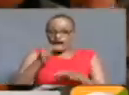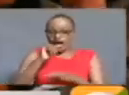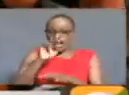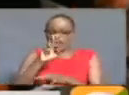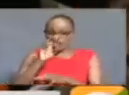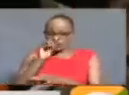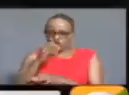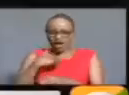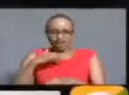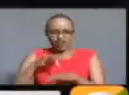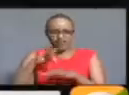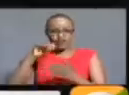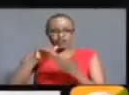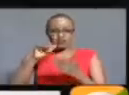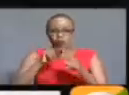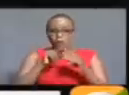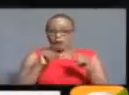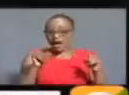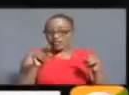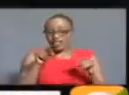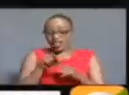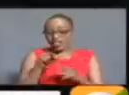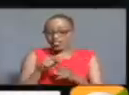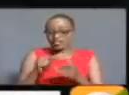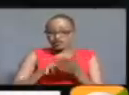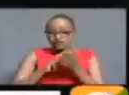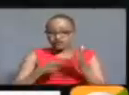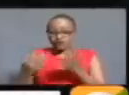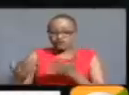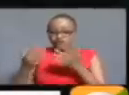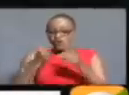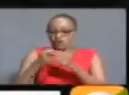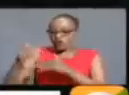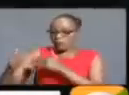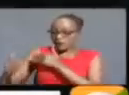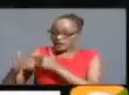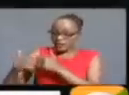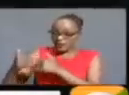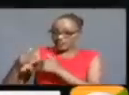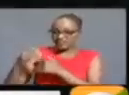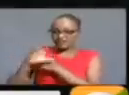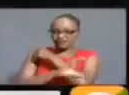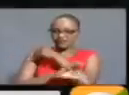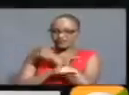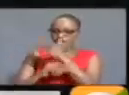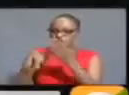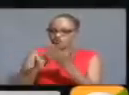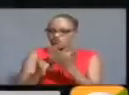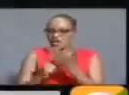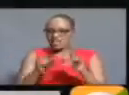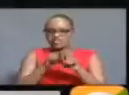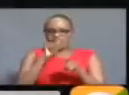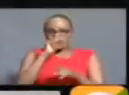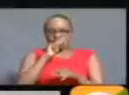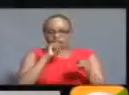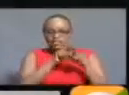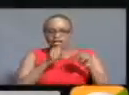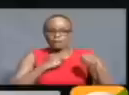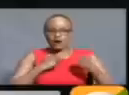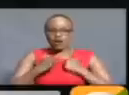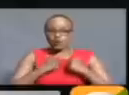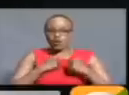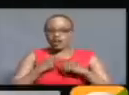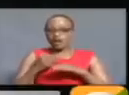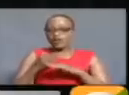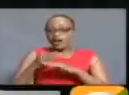madhara makubwa. Hata hivyo, mafuta hayo usafirishwa kutoka nchi jirani kama vile Uganda na Tanzania na hata Rwanda kabla